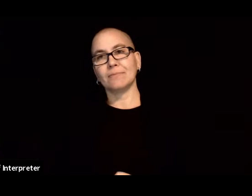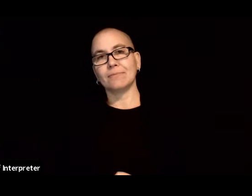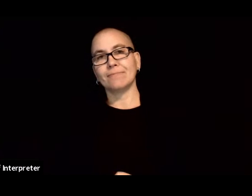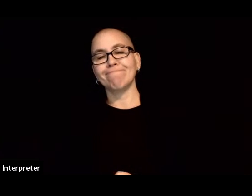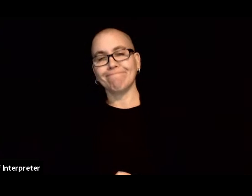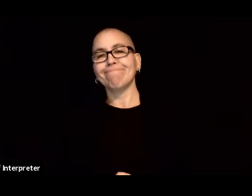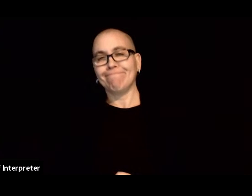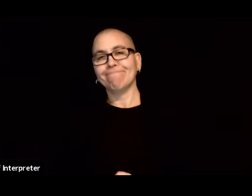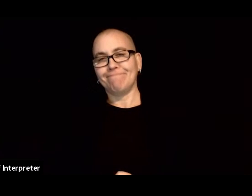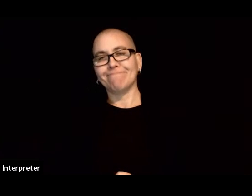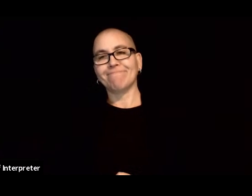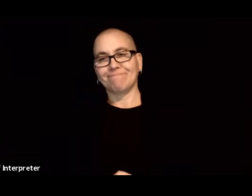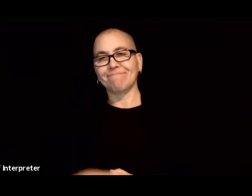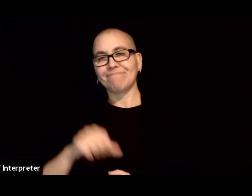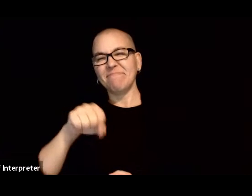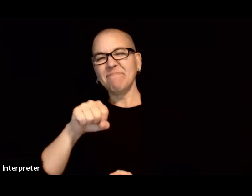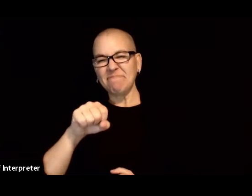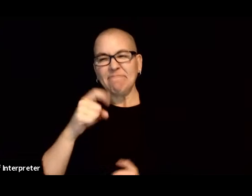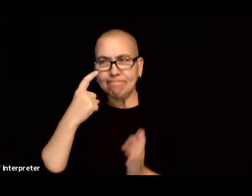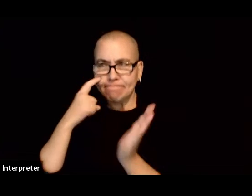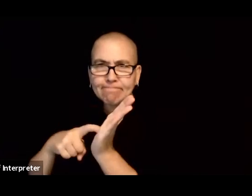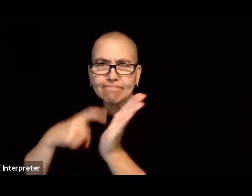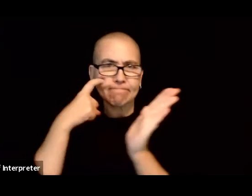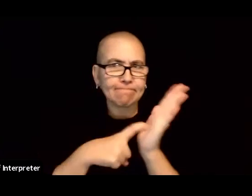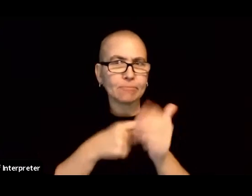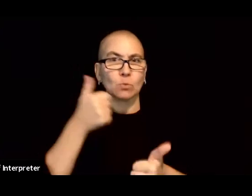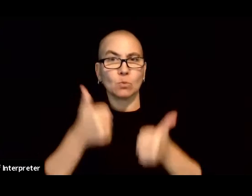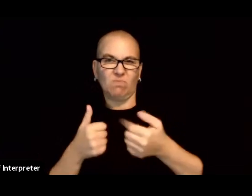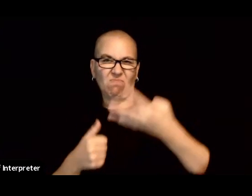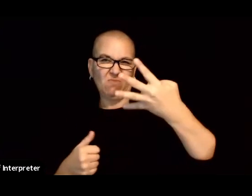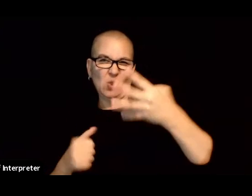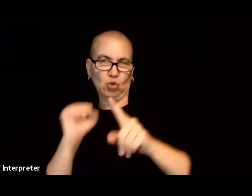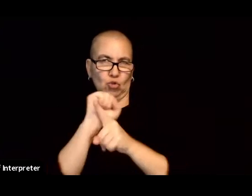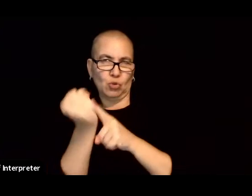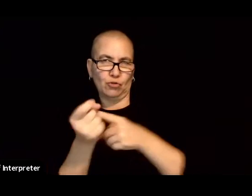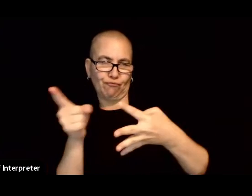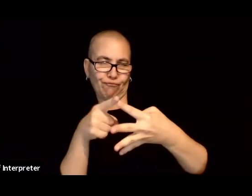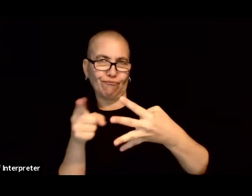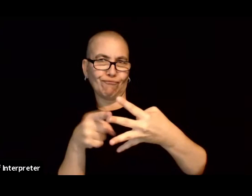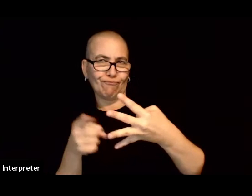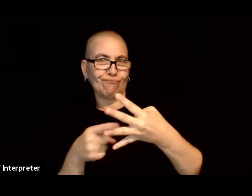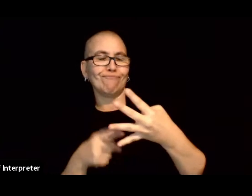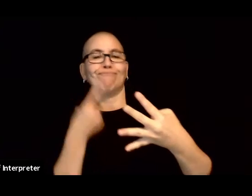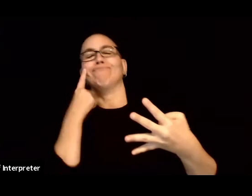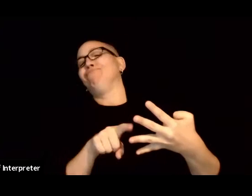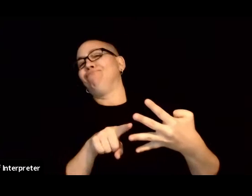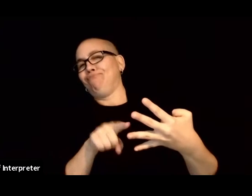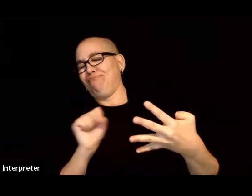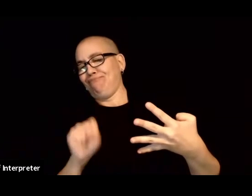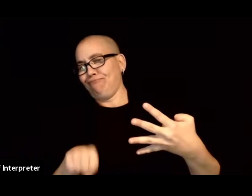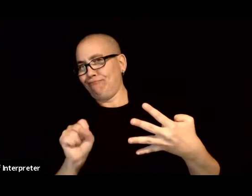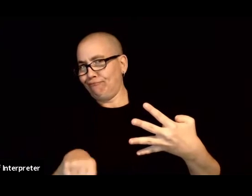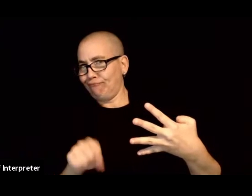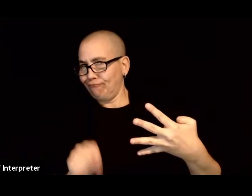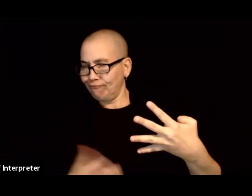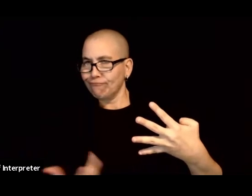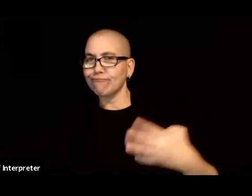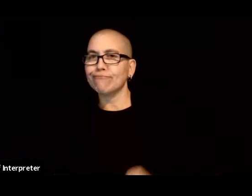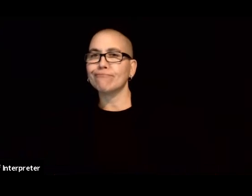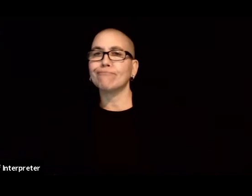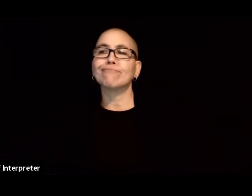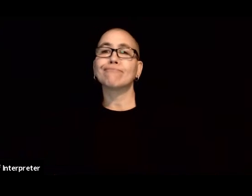identified 4 situations in hair salons or barber shops that involve customers and